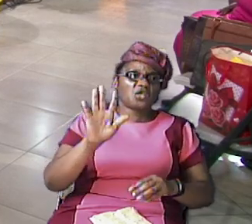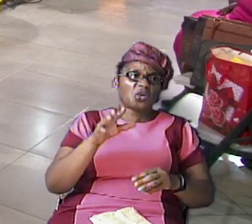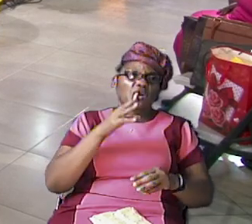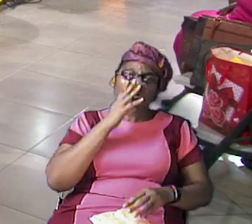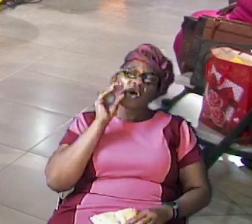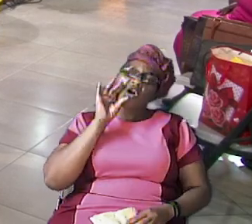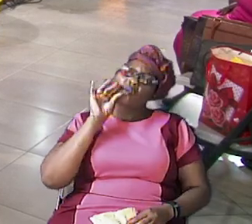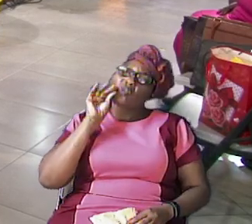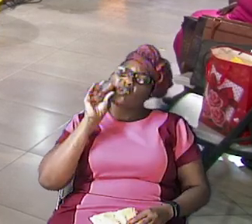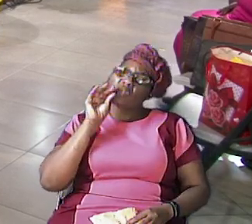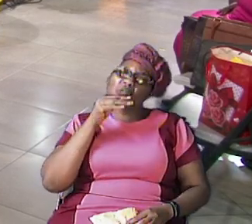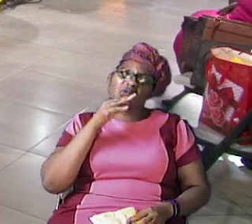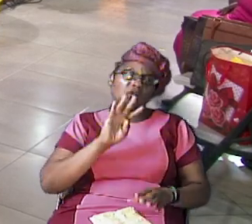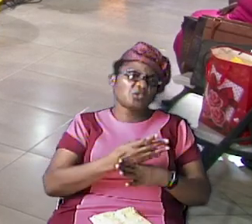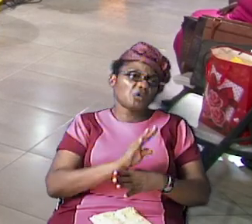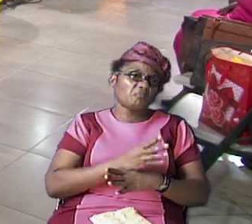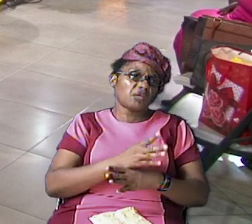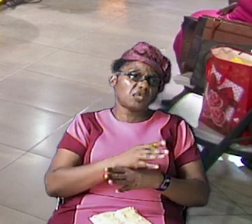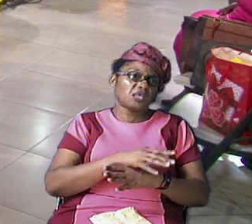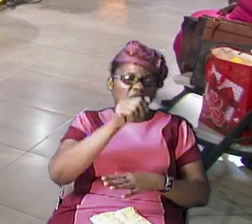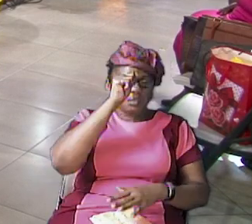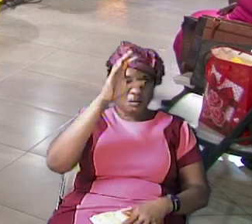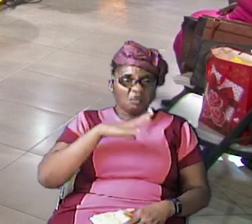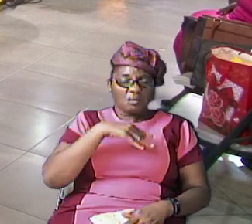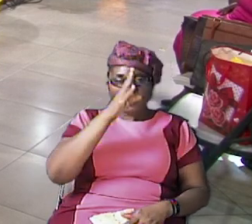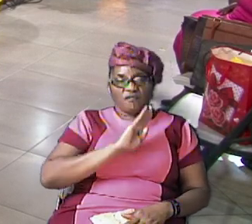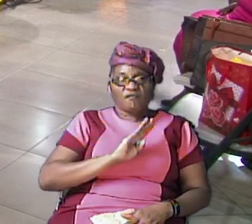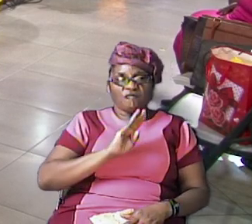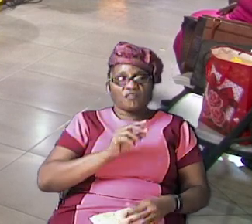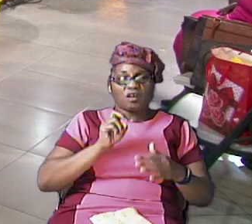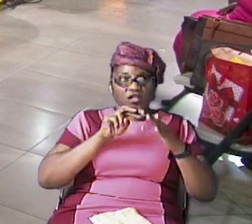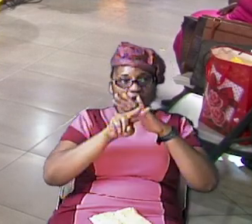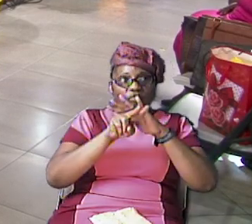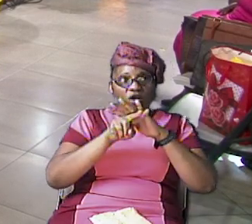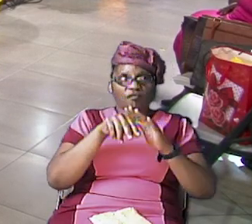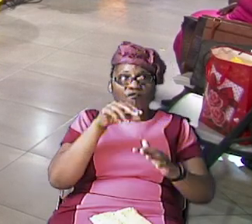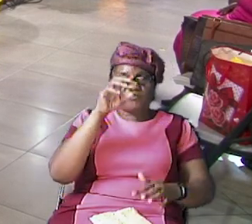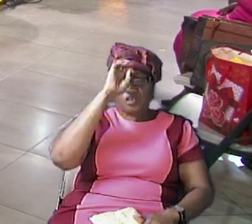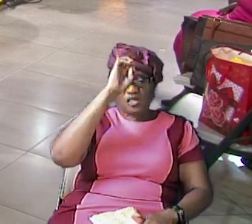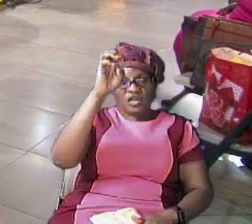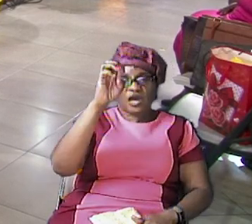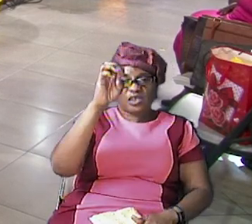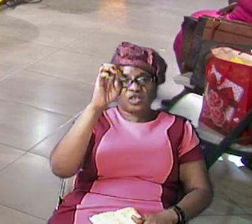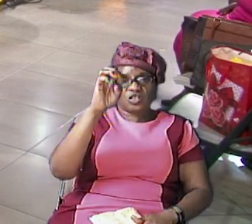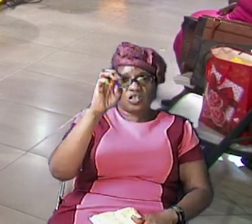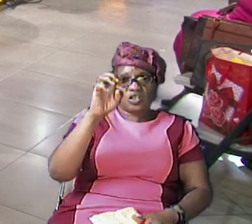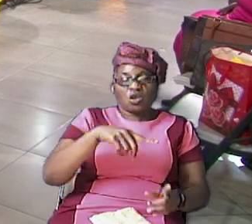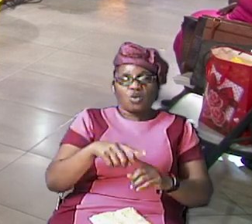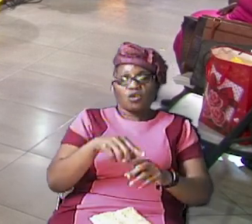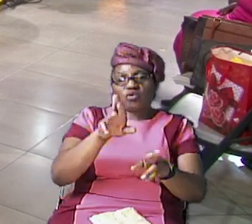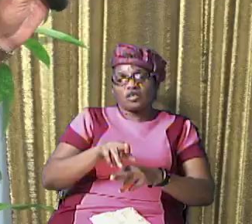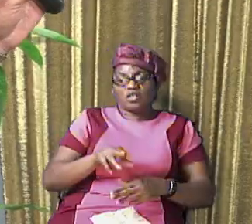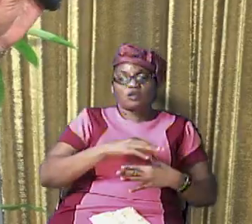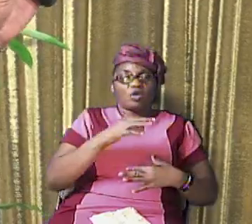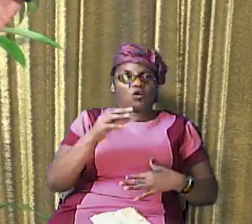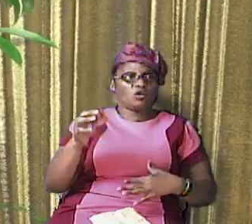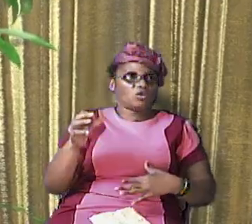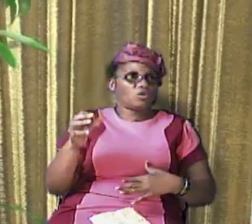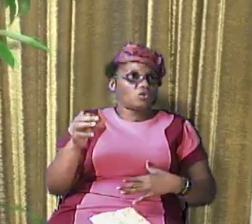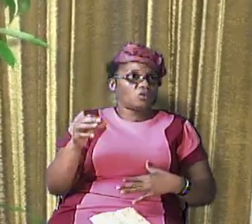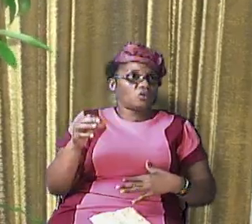that man of God, the prophet Elisha. Oh, glory to God. When you got the Holy Ghost on the inner